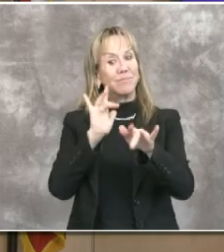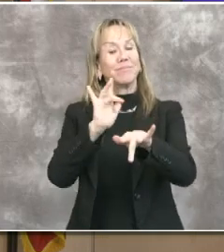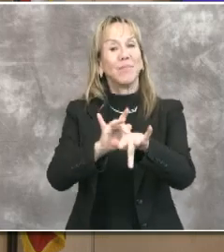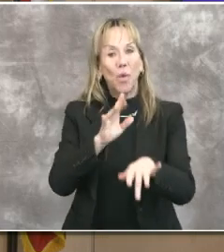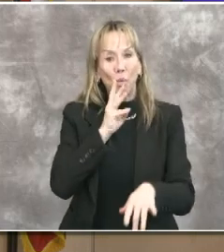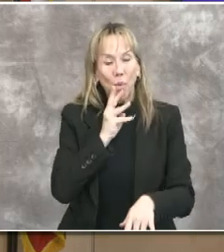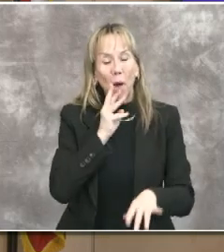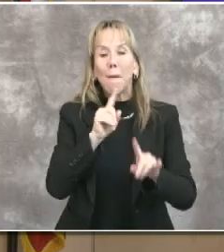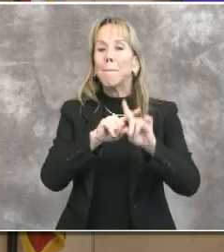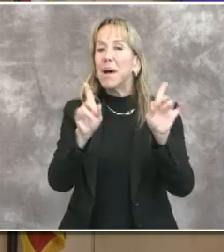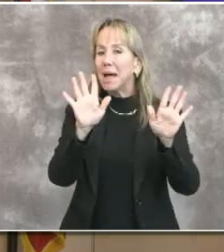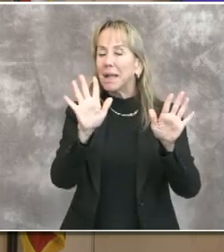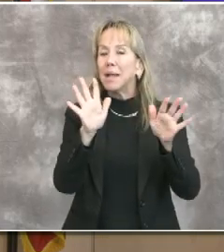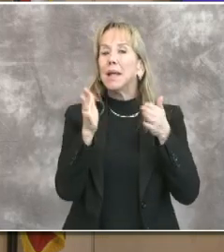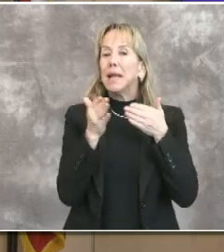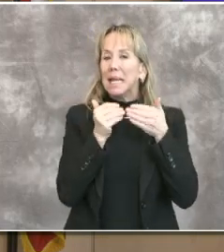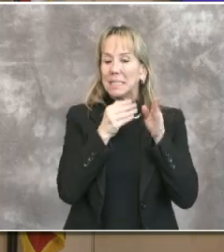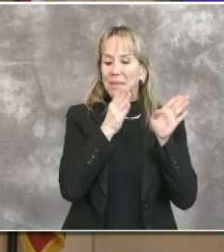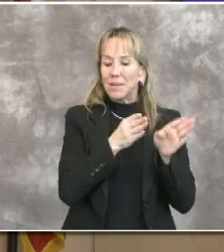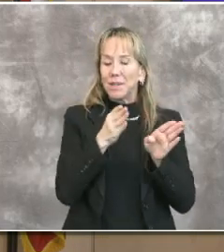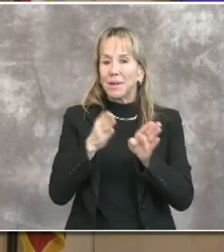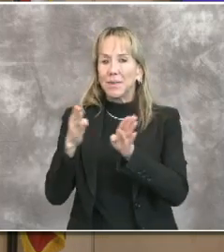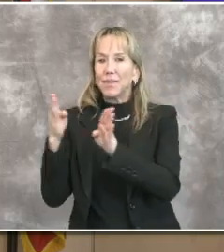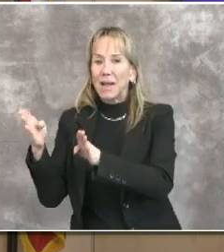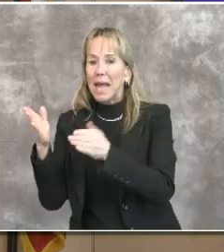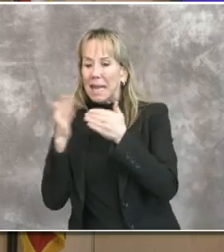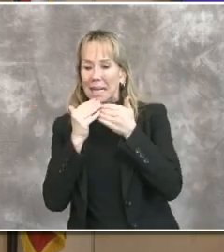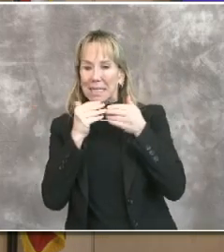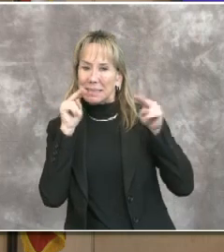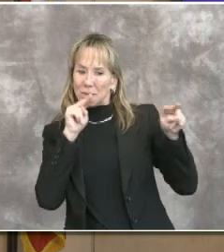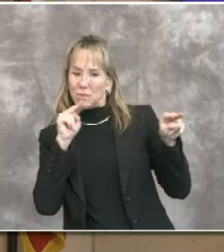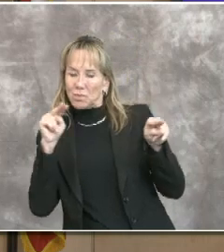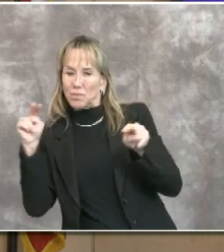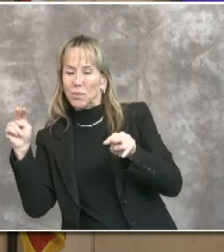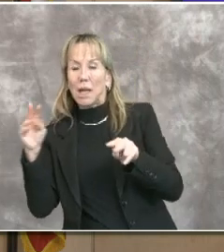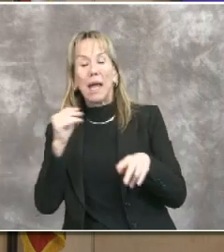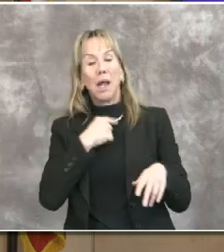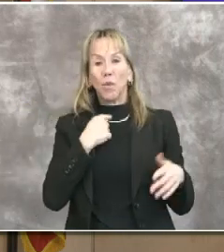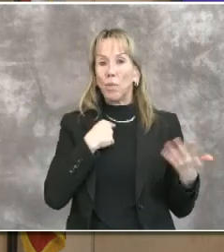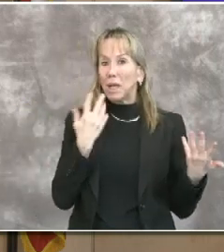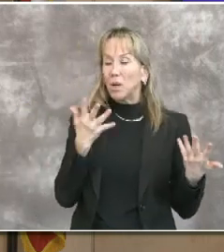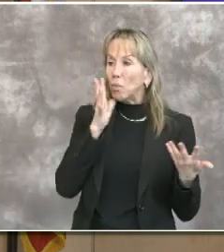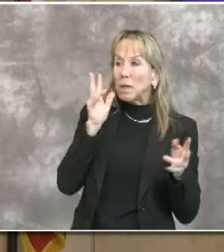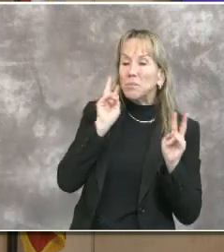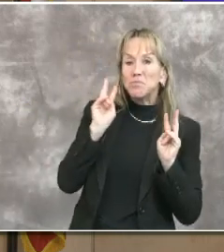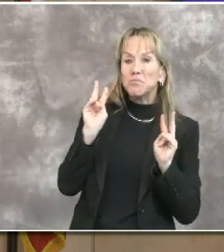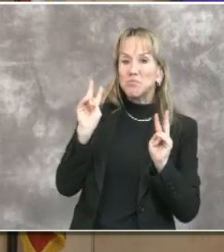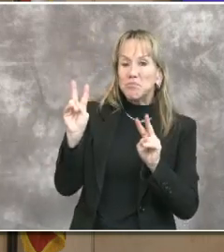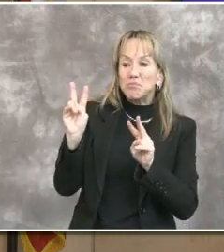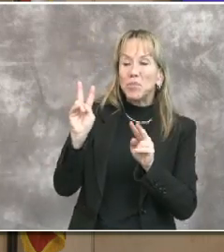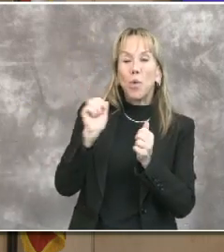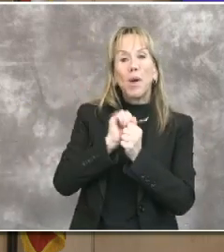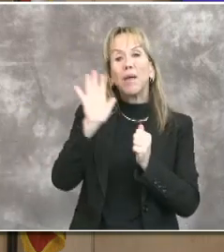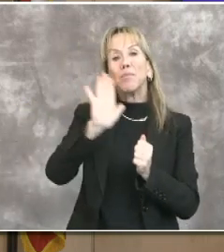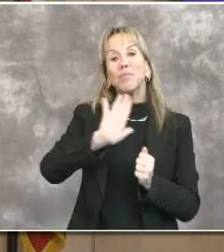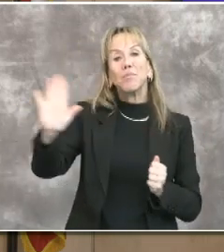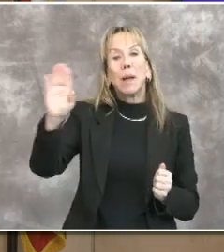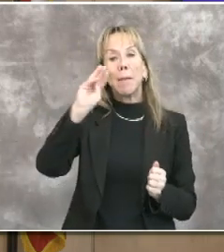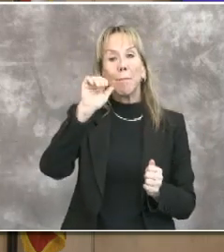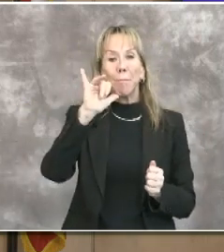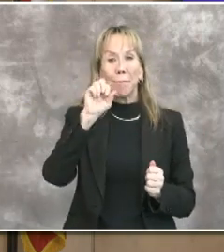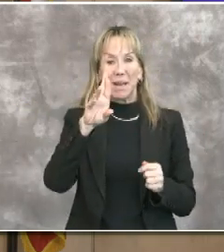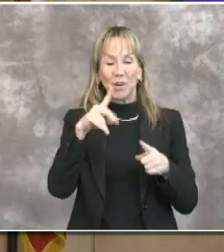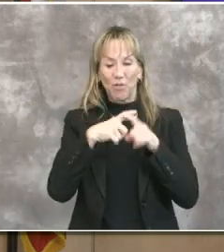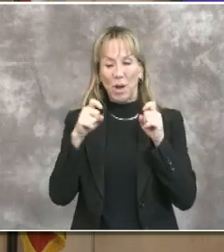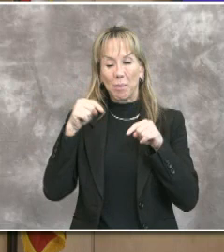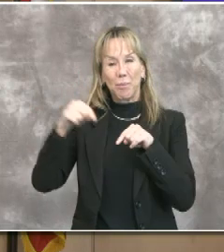would be easiest to implement and easiest to enforce. And we look forward to hearing back from the coastal mayors with their recommendations and suggestions, and we